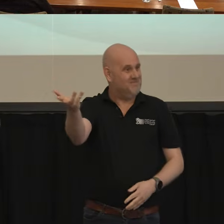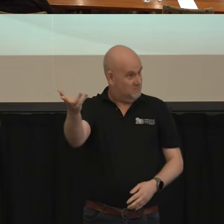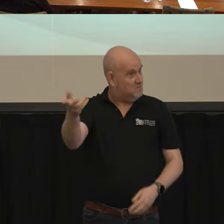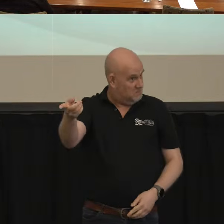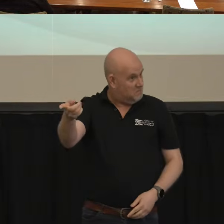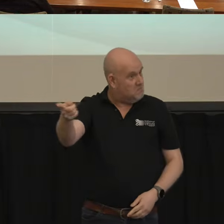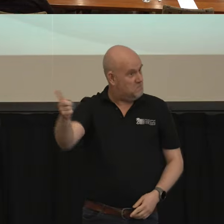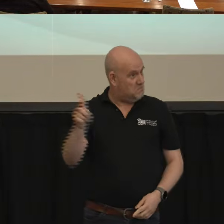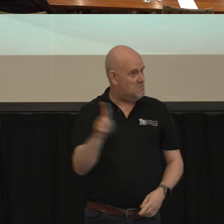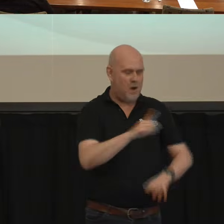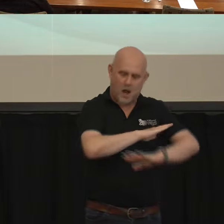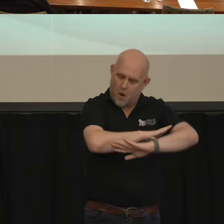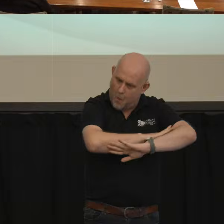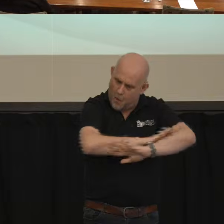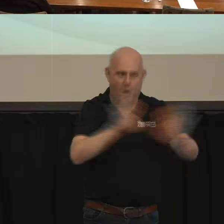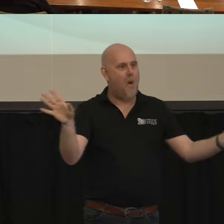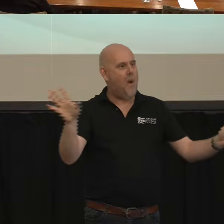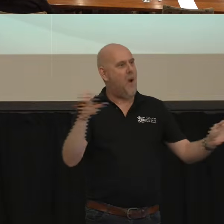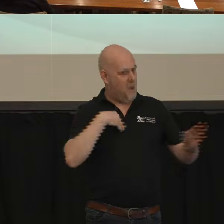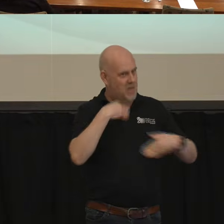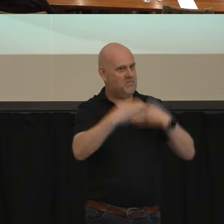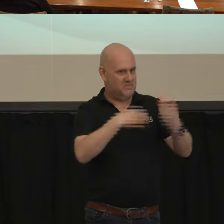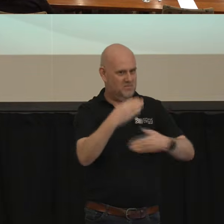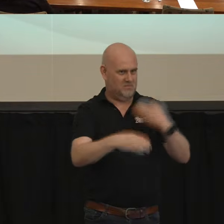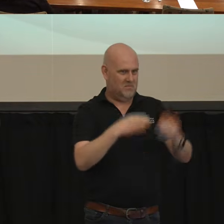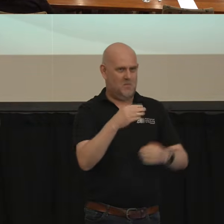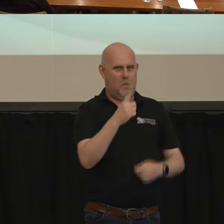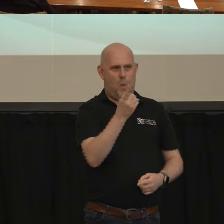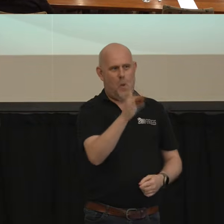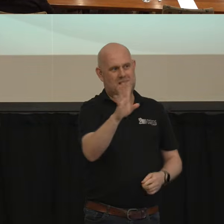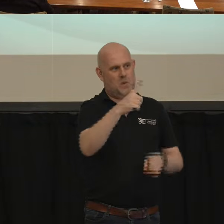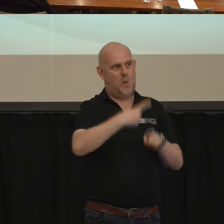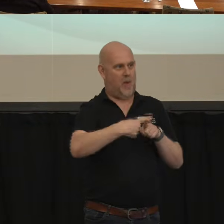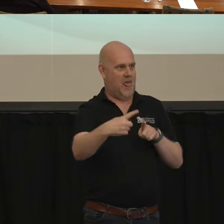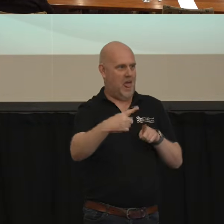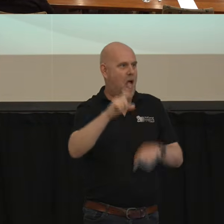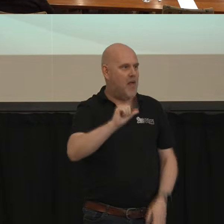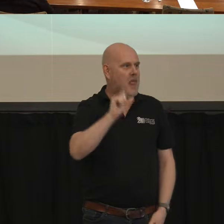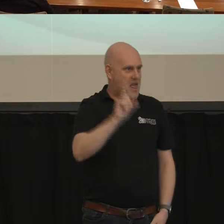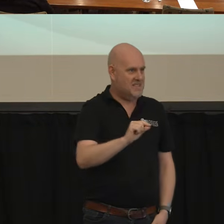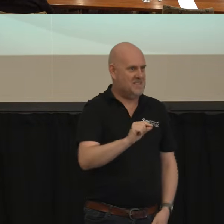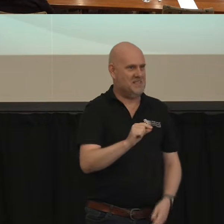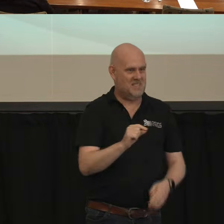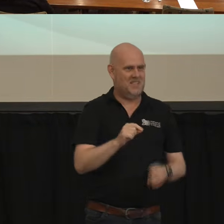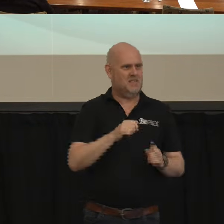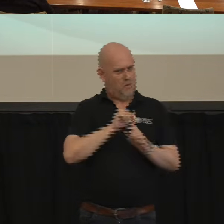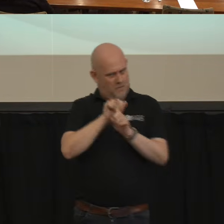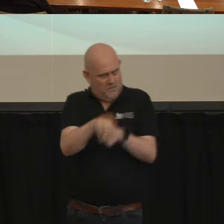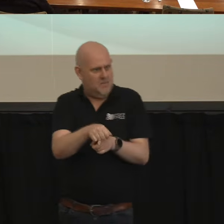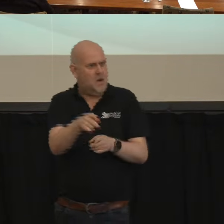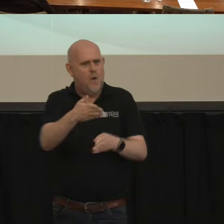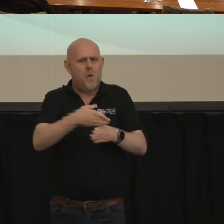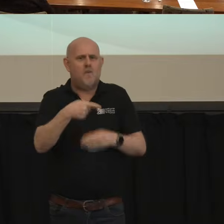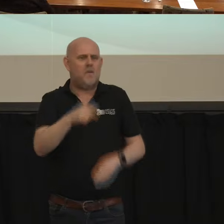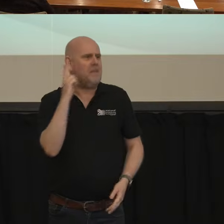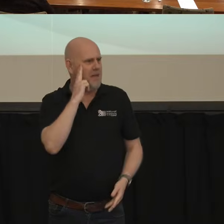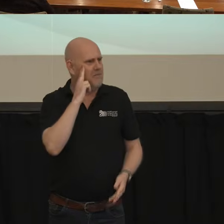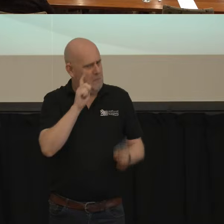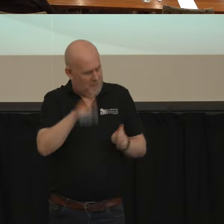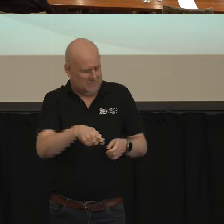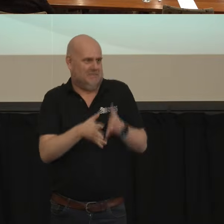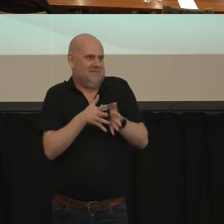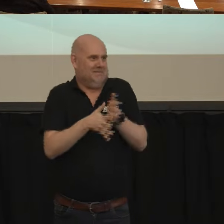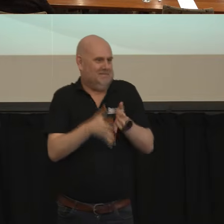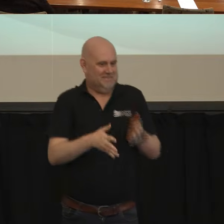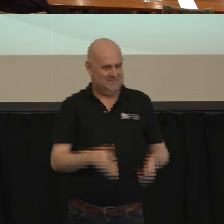person, even if you're at the maintenance or terrain working, you need to do SSL training once a week. It's